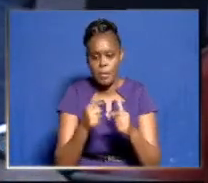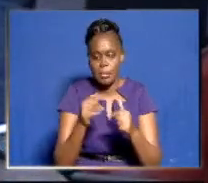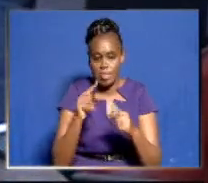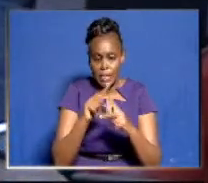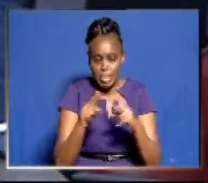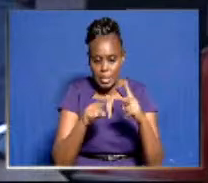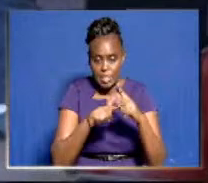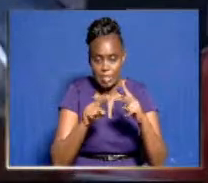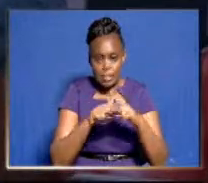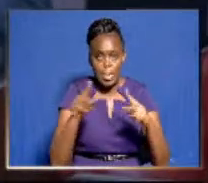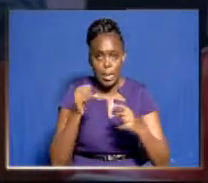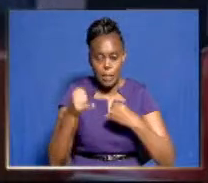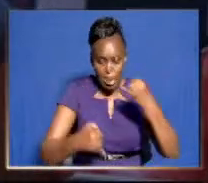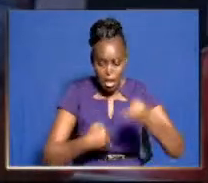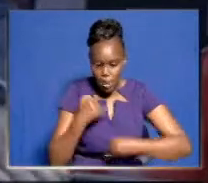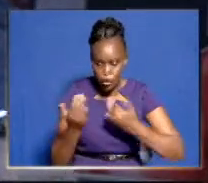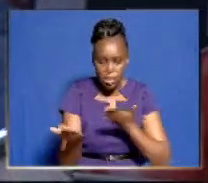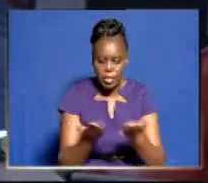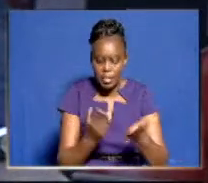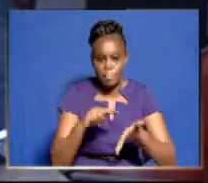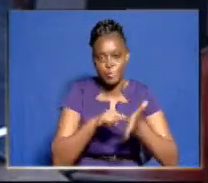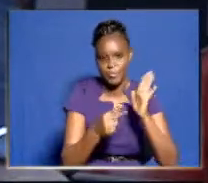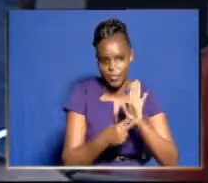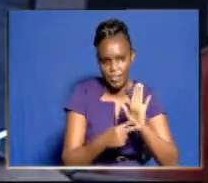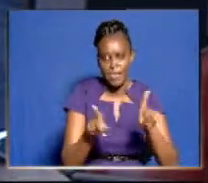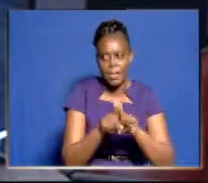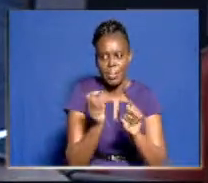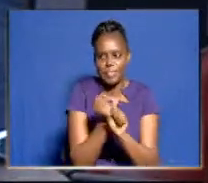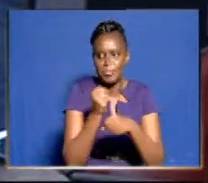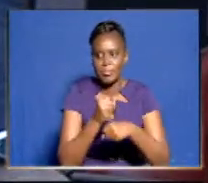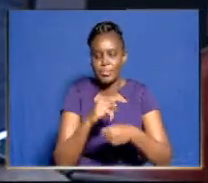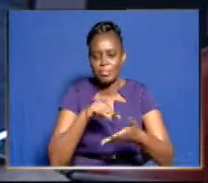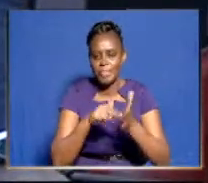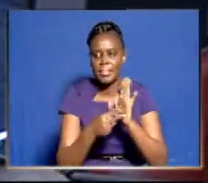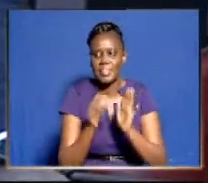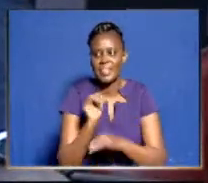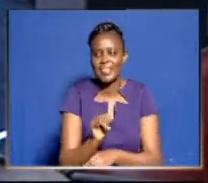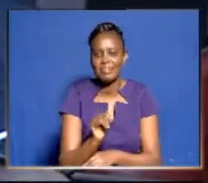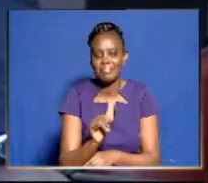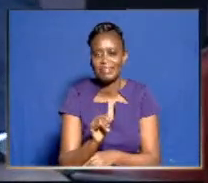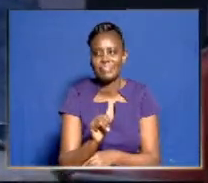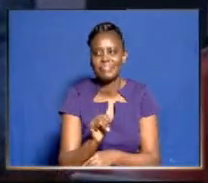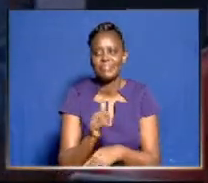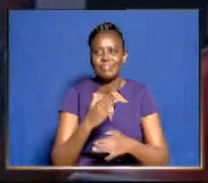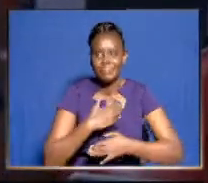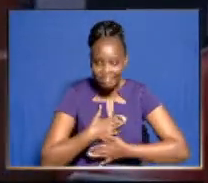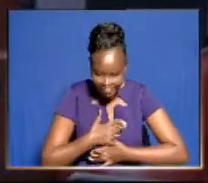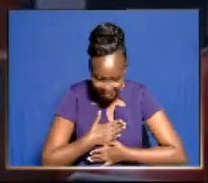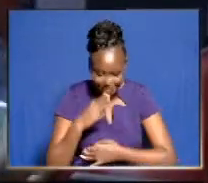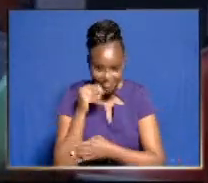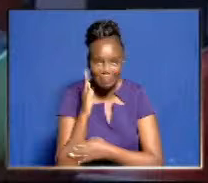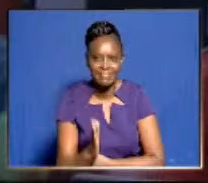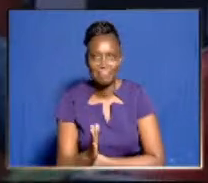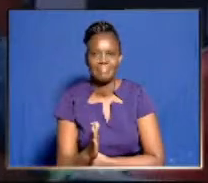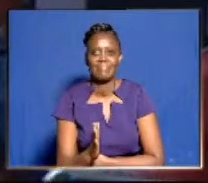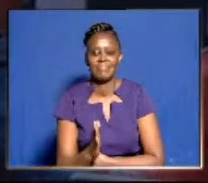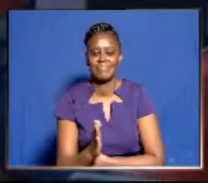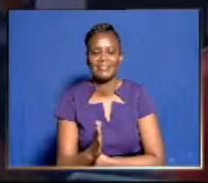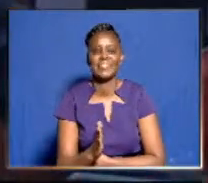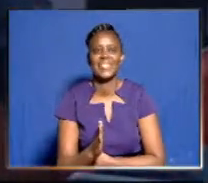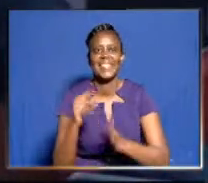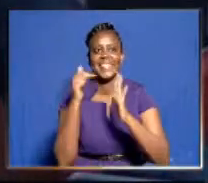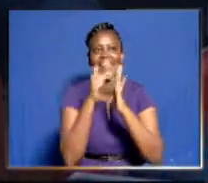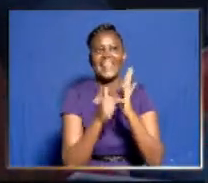enjoying the services of those projects as they were meant to be. Honorable Speaker, with those few